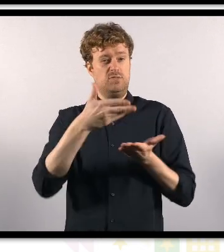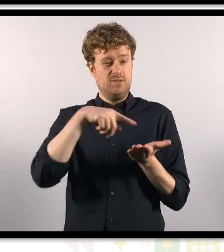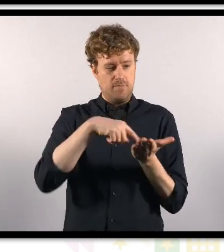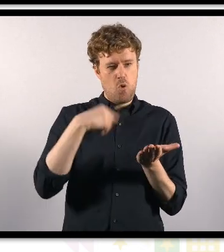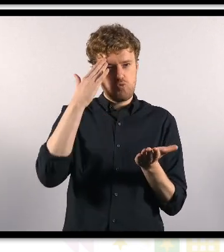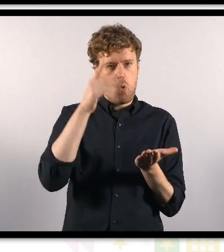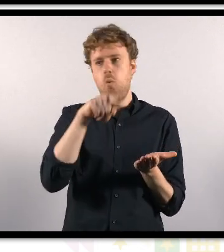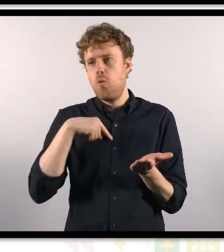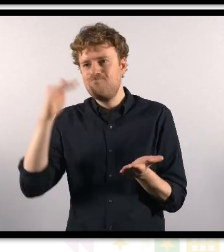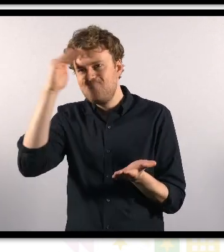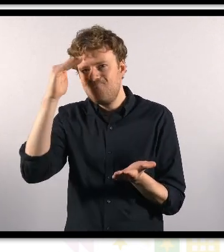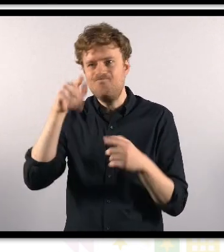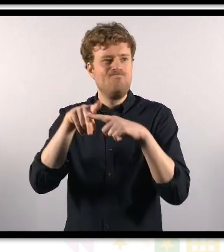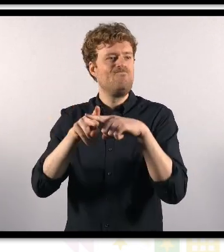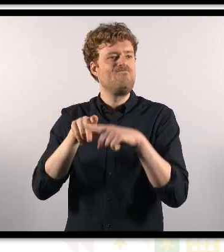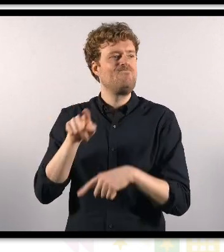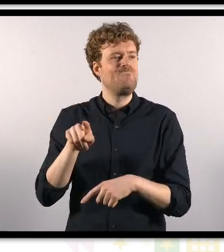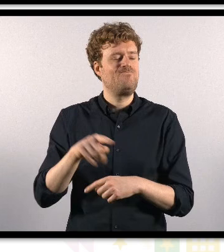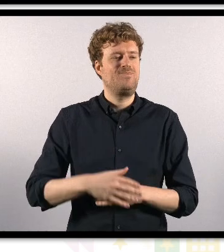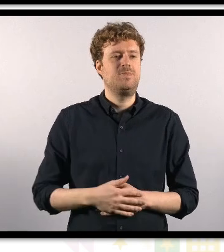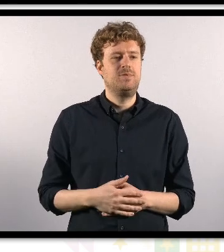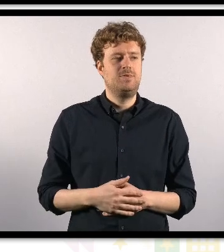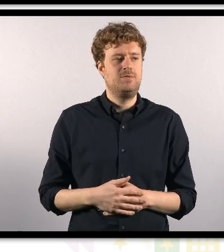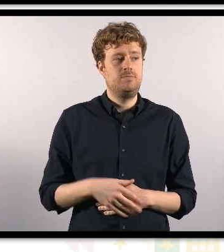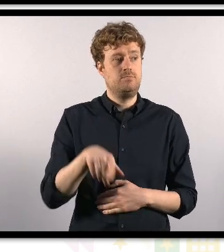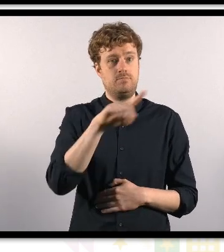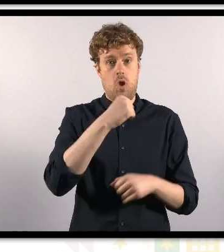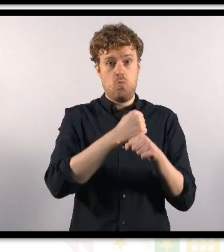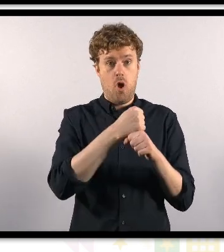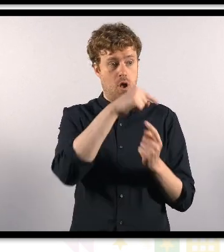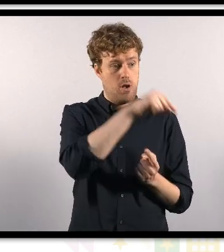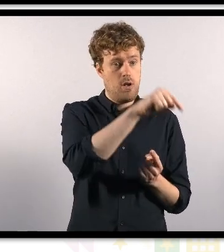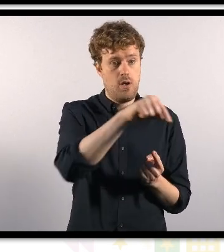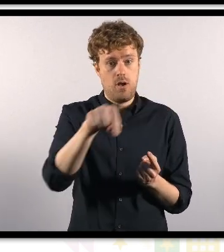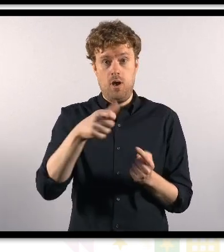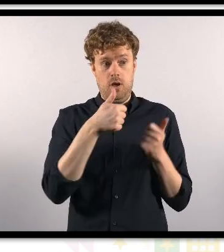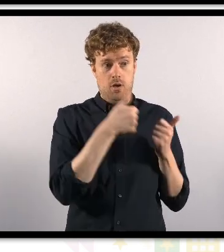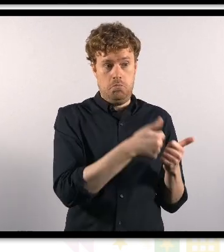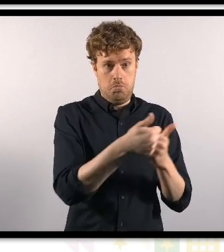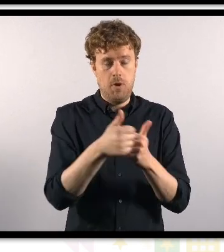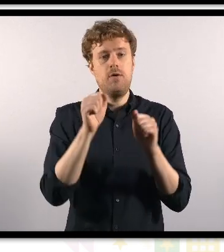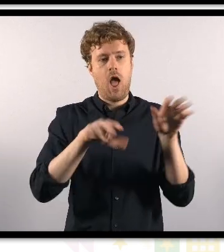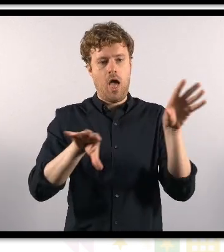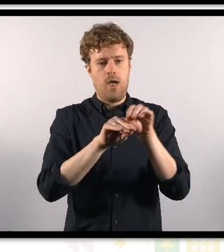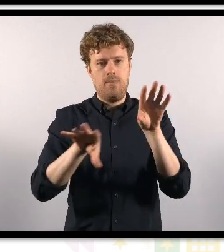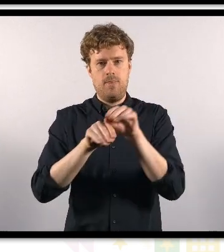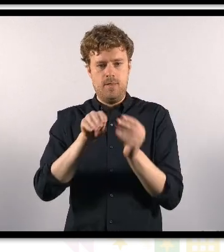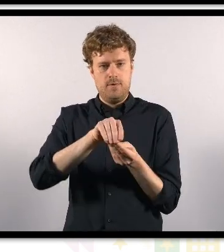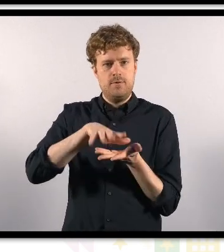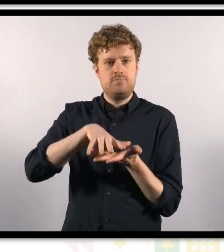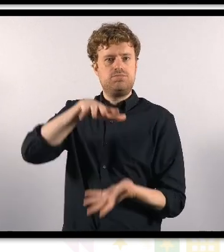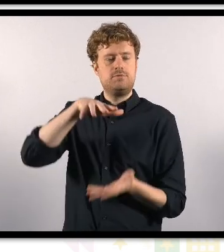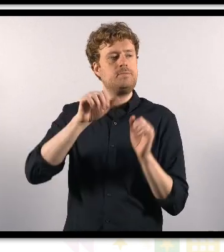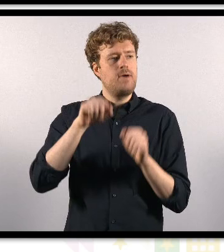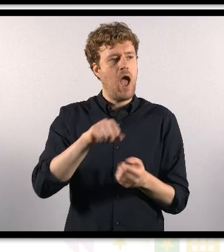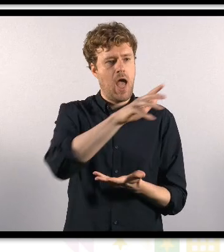explainer. Given dashboard metadata that conveys, these are all the time series that need to be painted, these are the annotations that